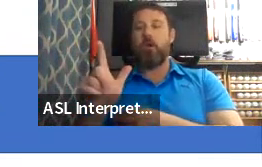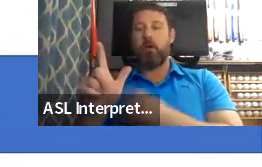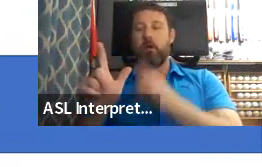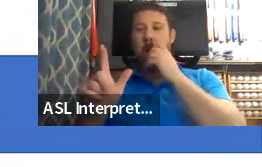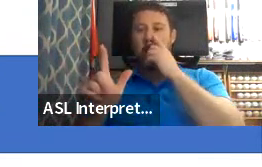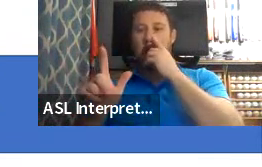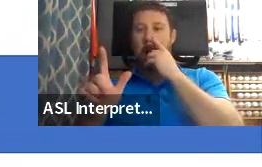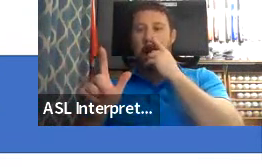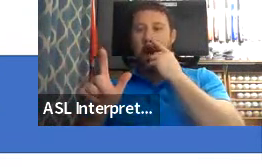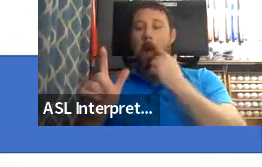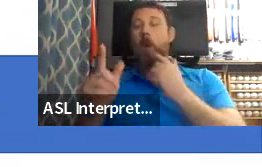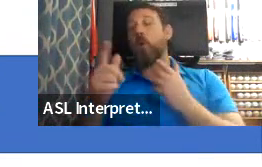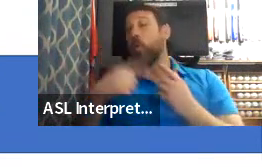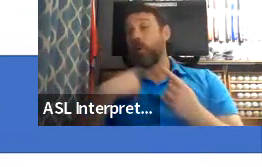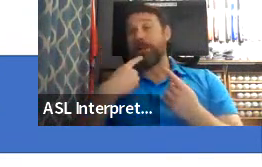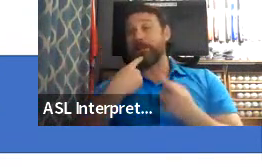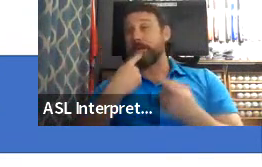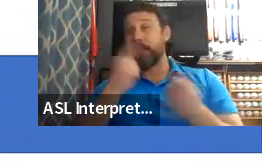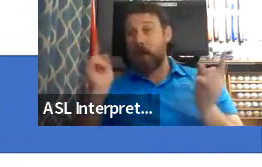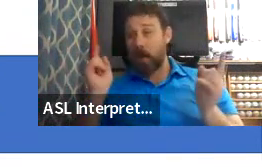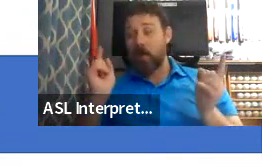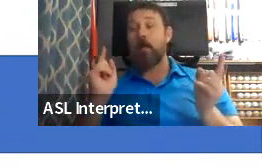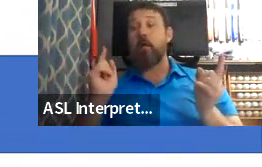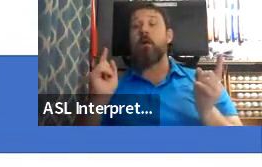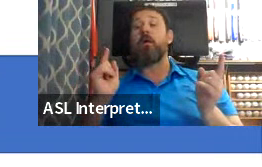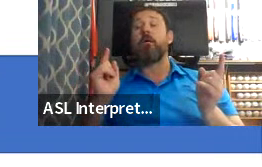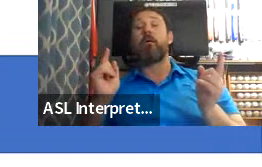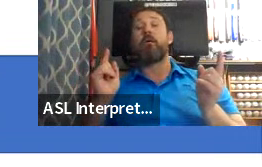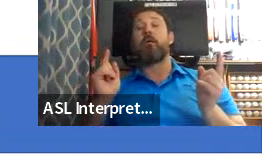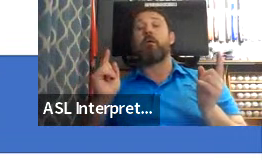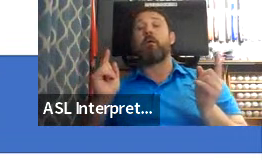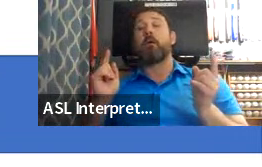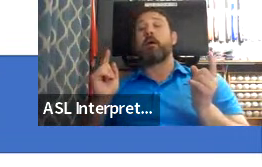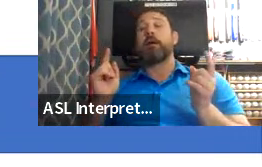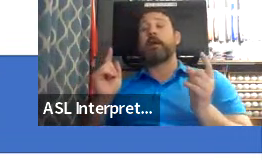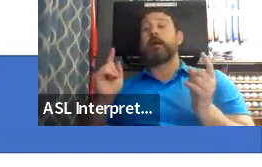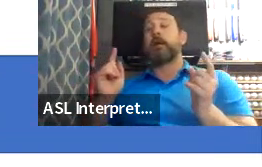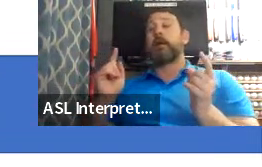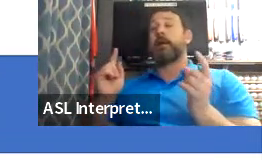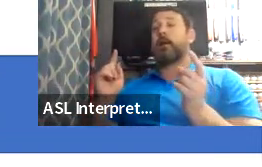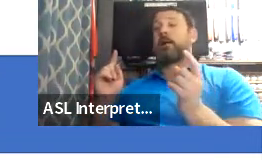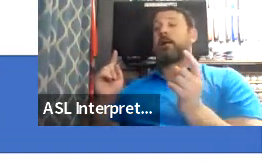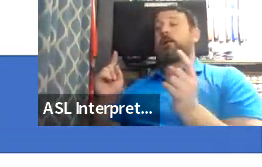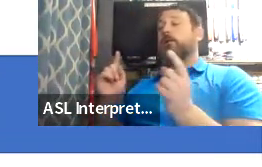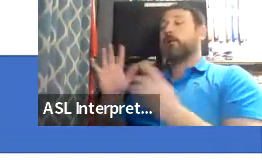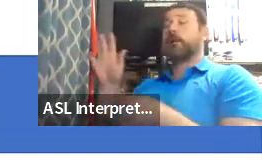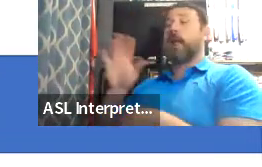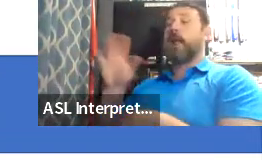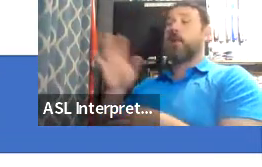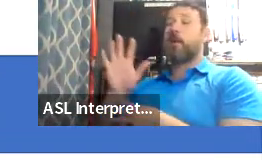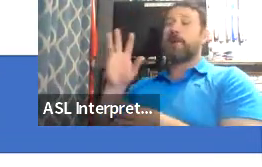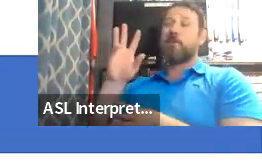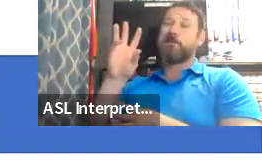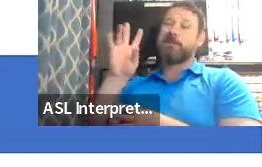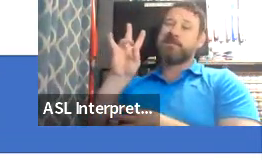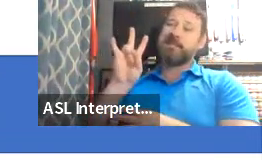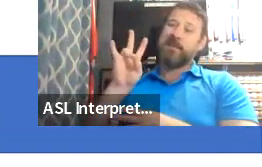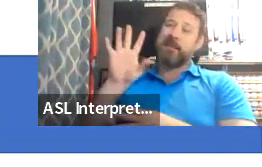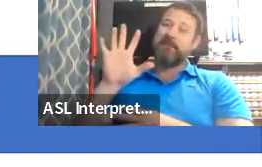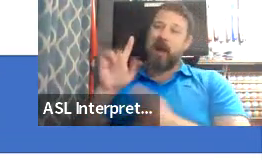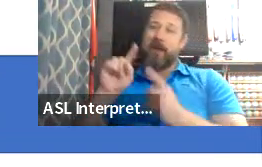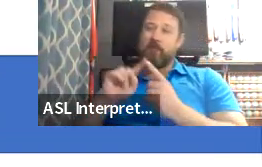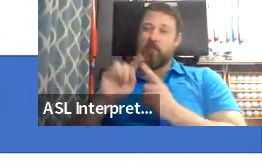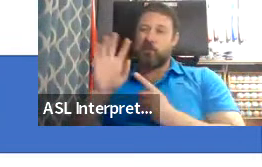What we tell people is the way that it works is that it gets sent anywhere from 75 to 60 days before the end of